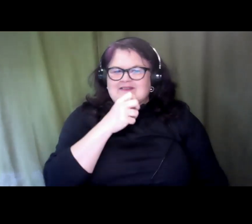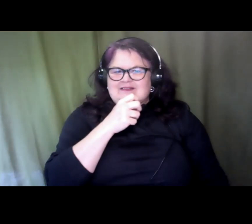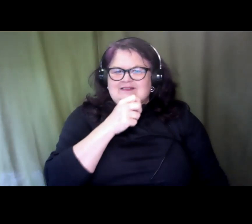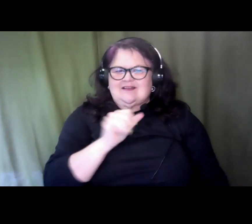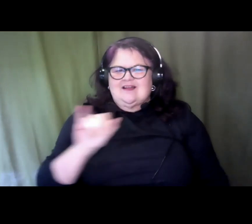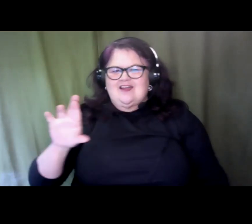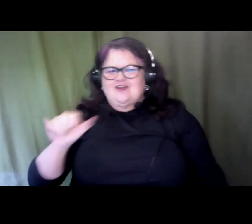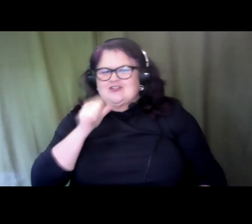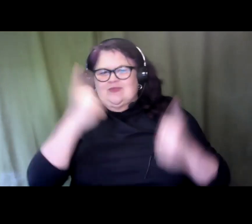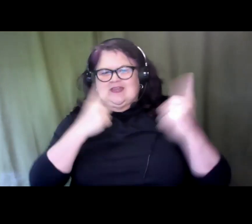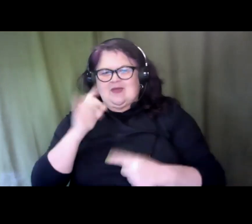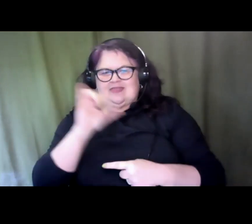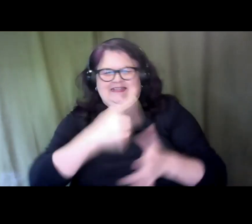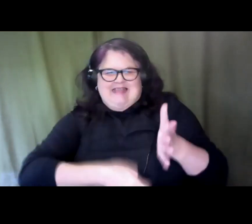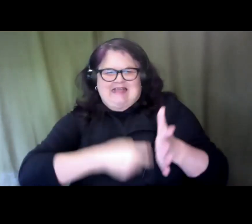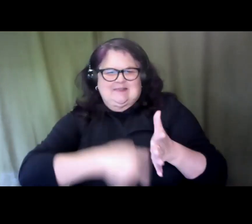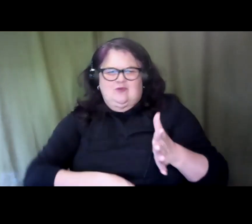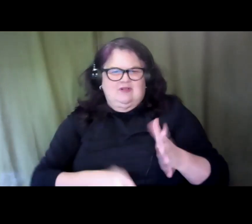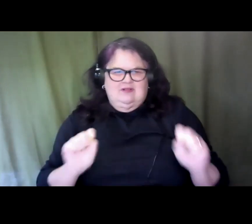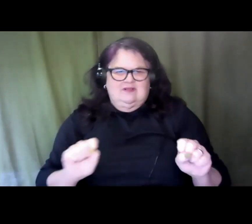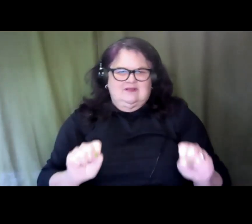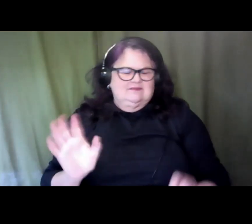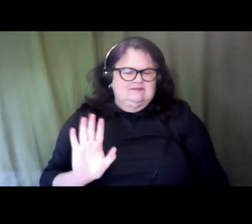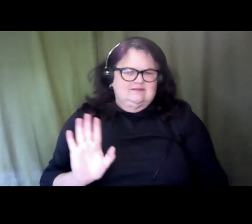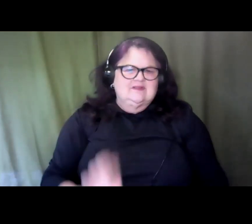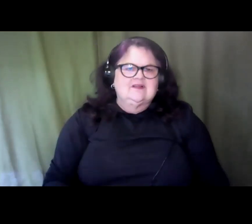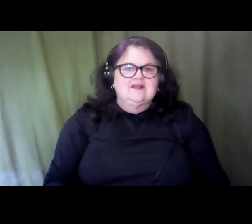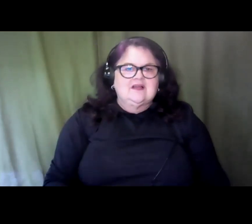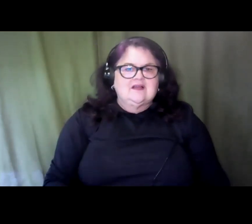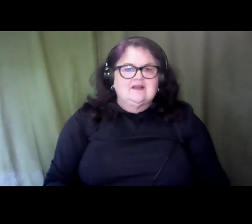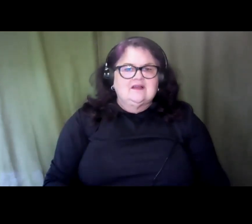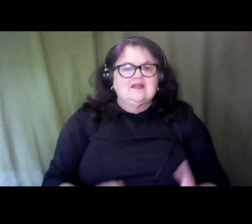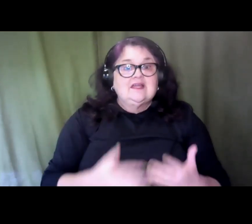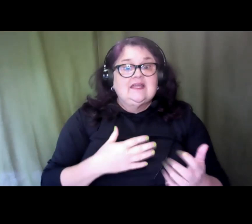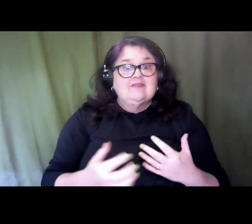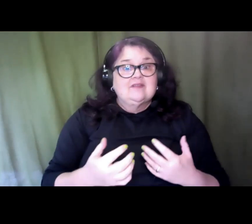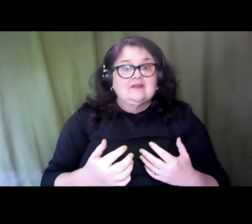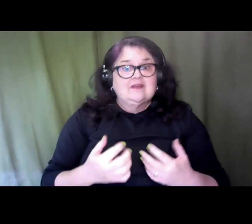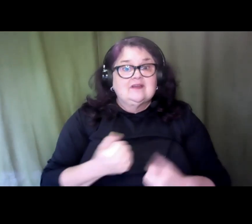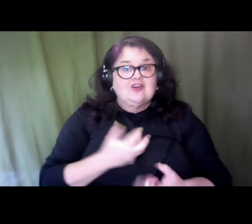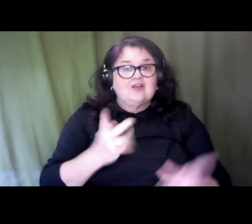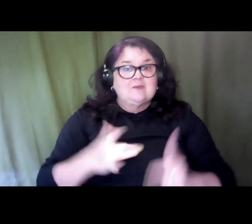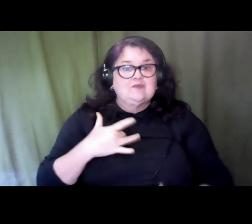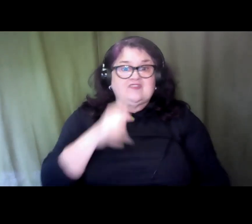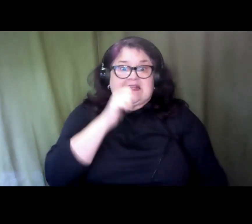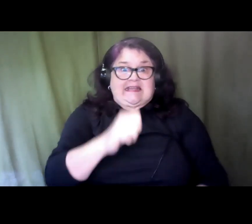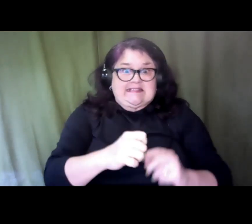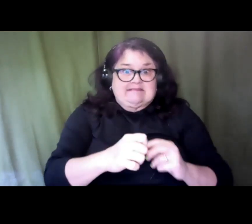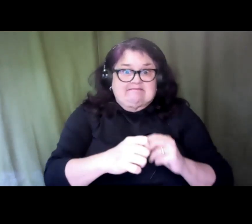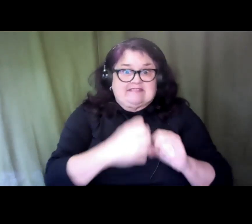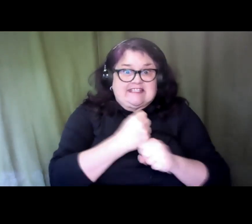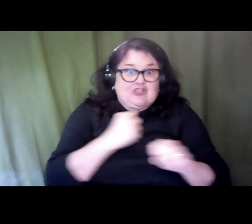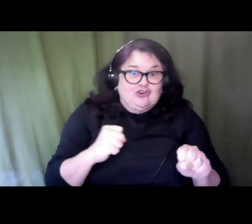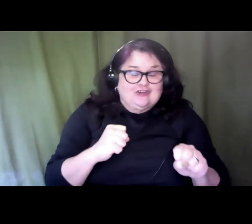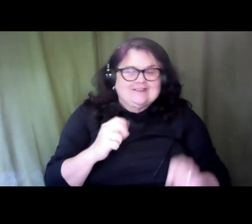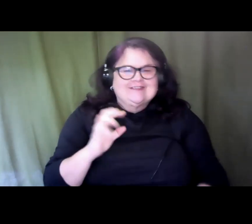consider taxable income. So it all points to, even though I think it makes people kind of insecure. And this gets down